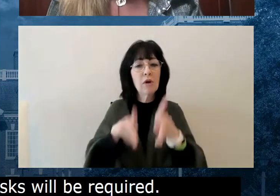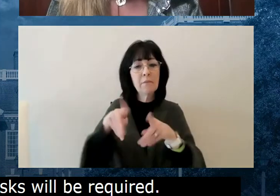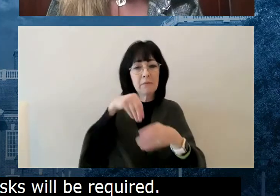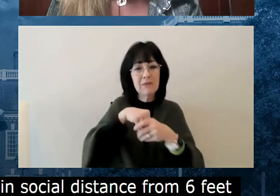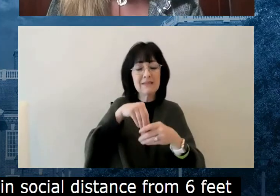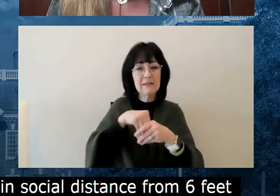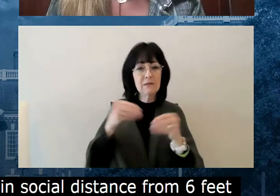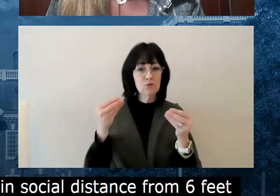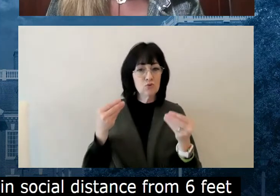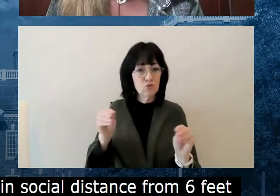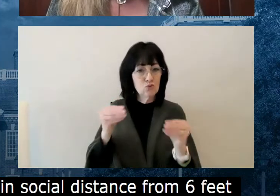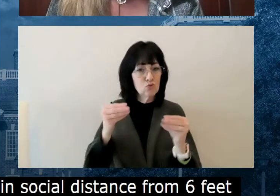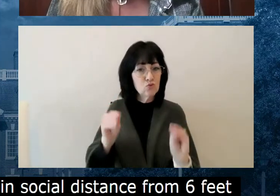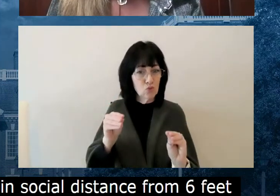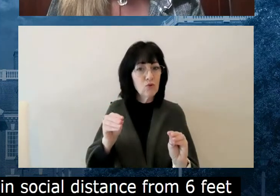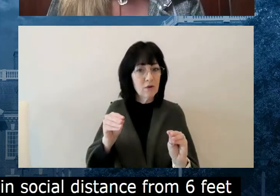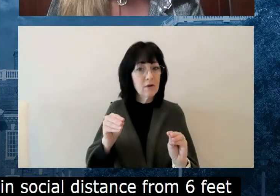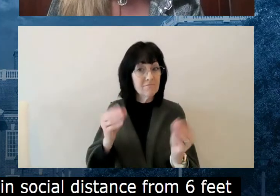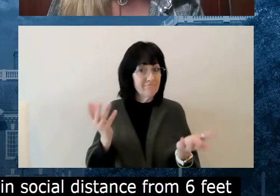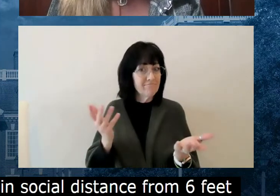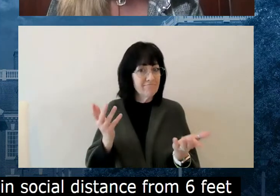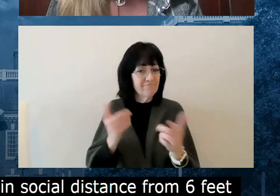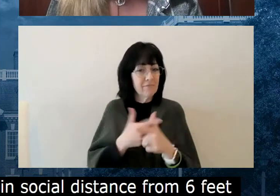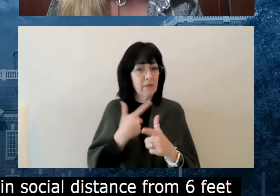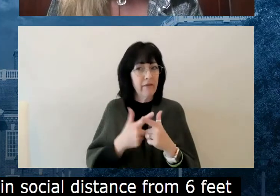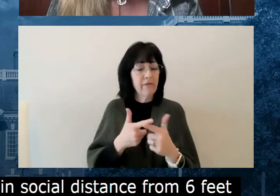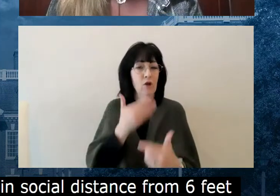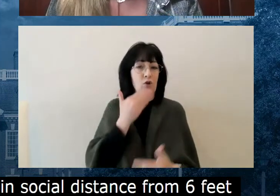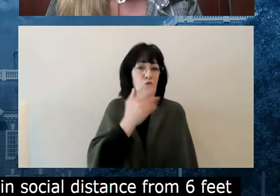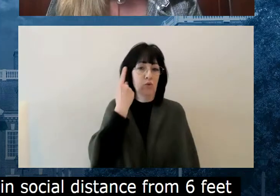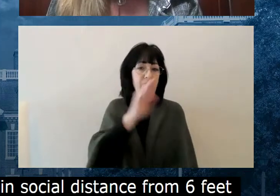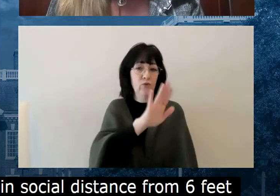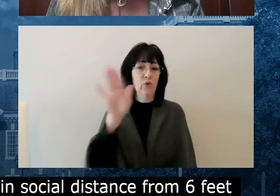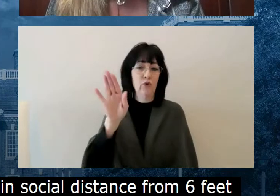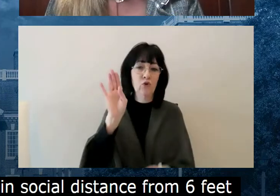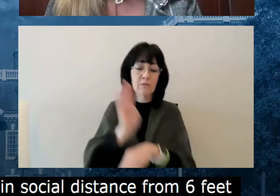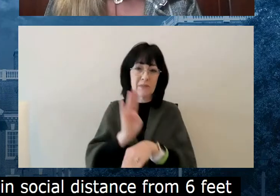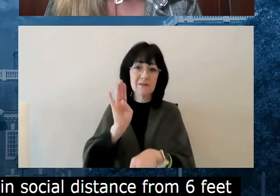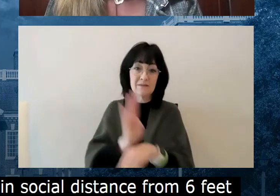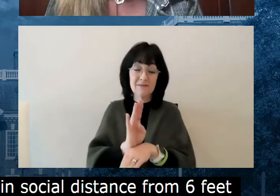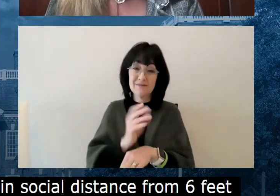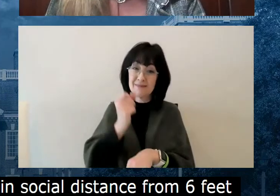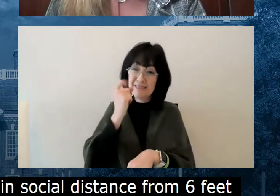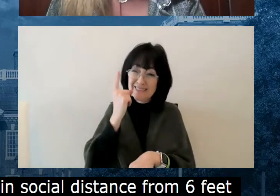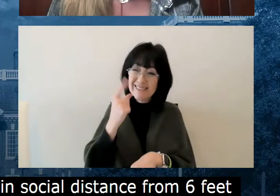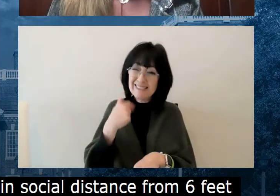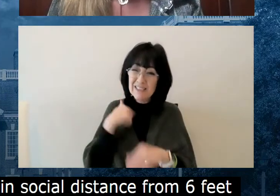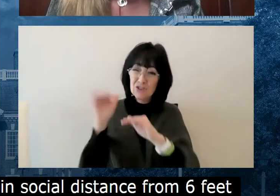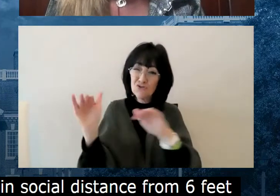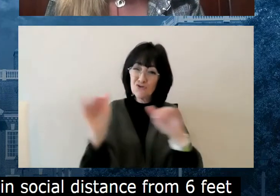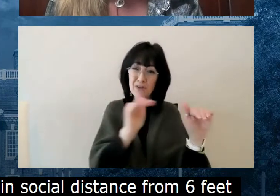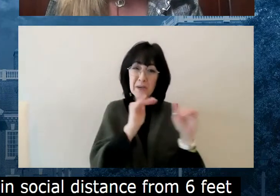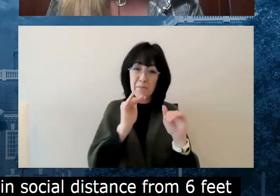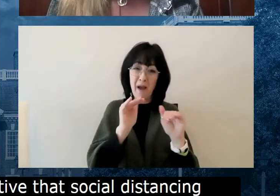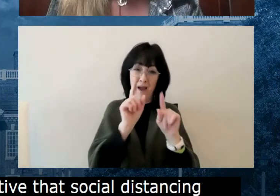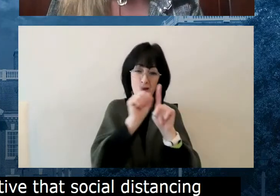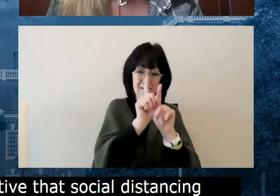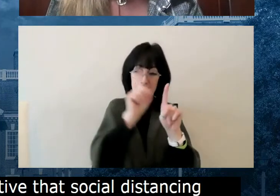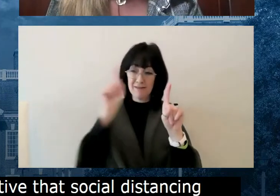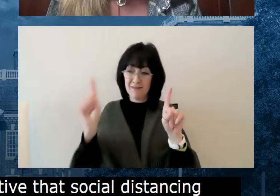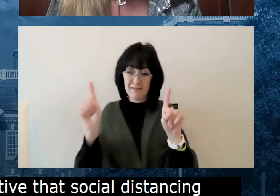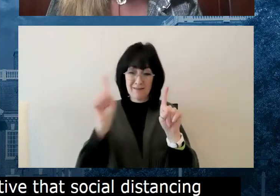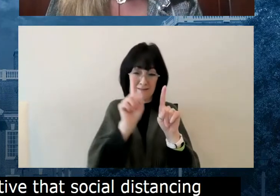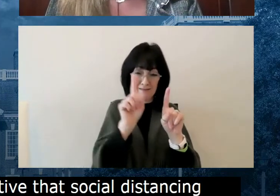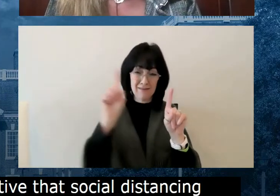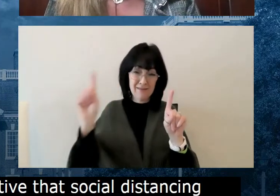health perspective, remind people that social distancing does matter, especially if you're not vaccinated. Being more than